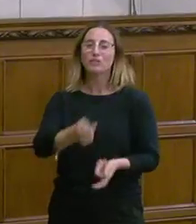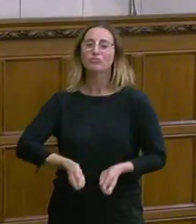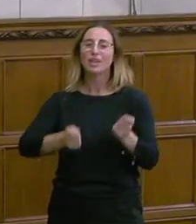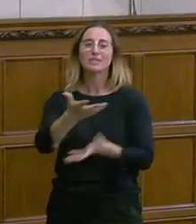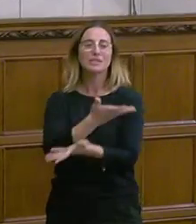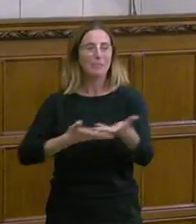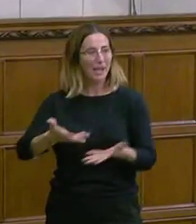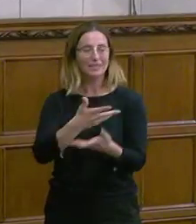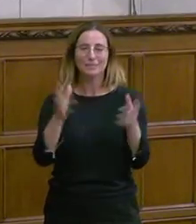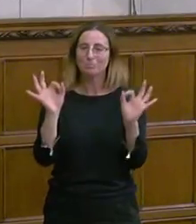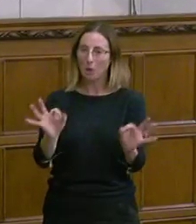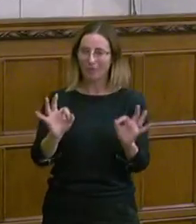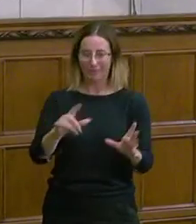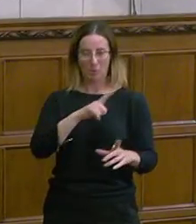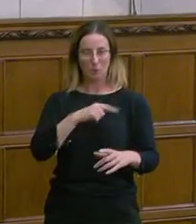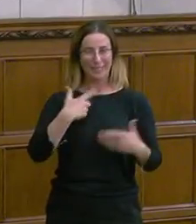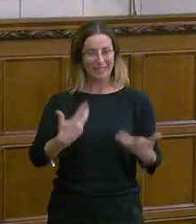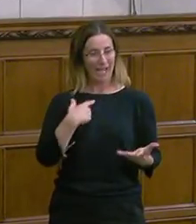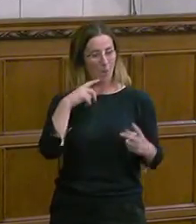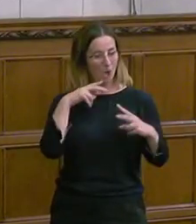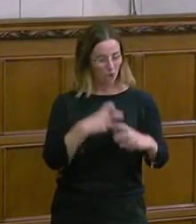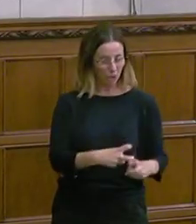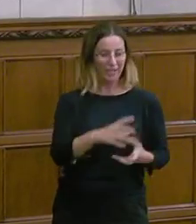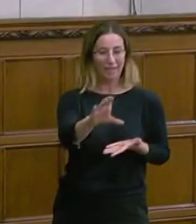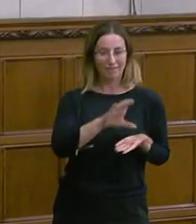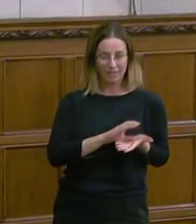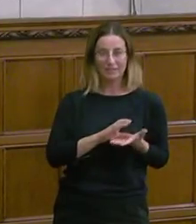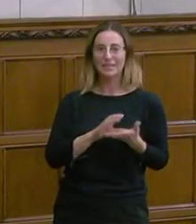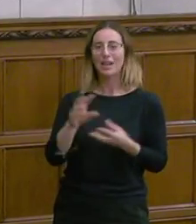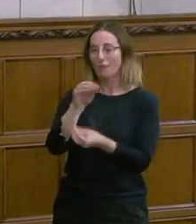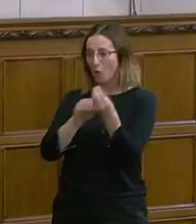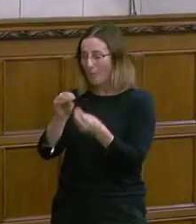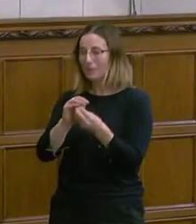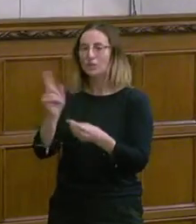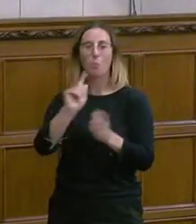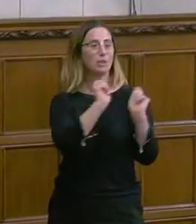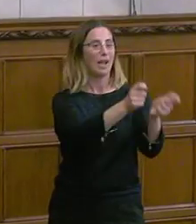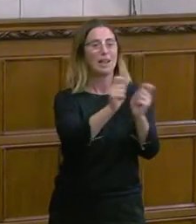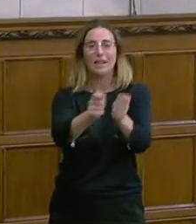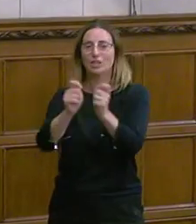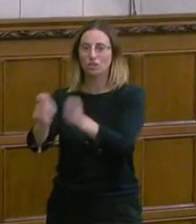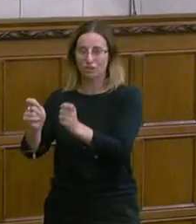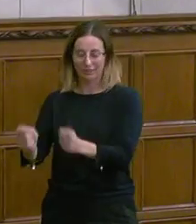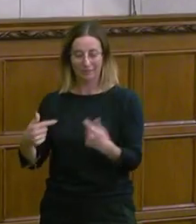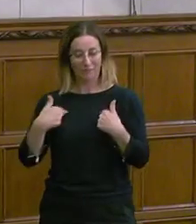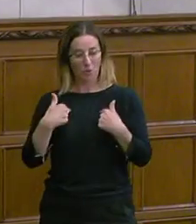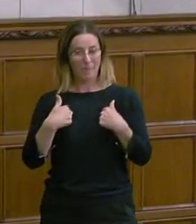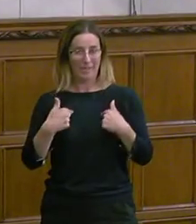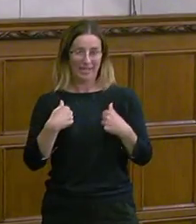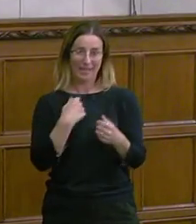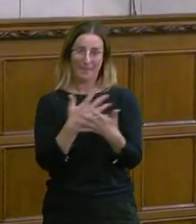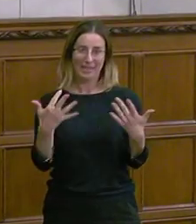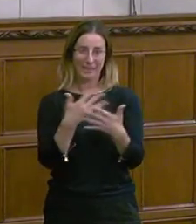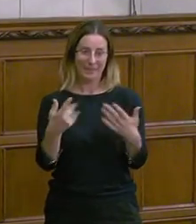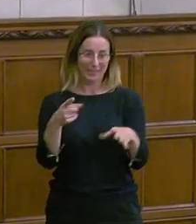look at funding formulas going forward and what allocations are going to be given out. At this stage, I must declare that I've, for many years, been